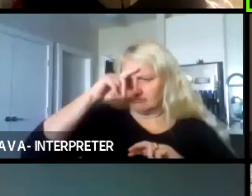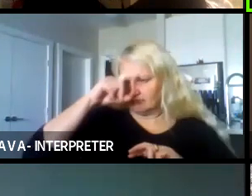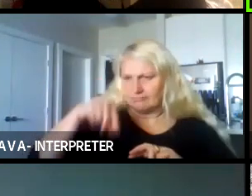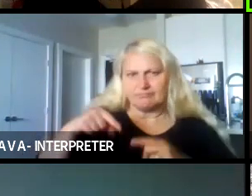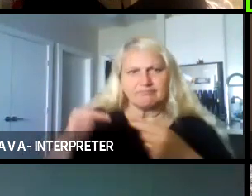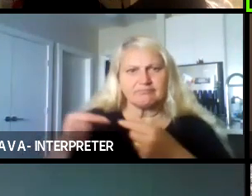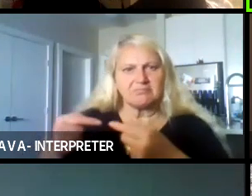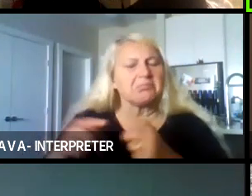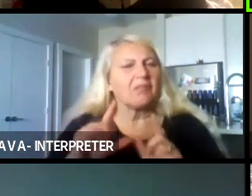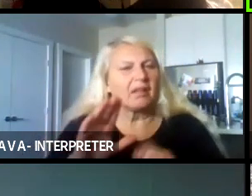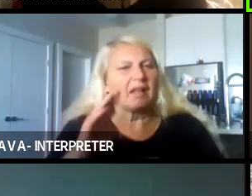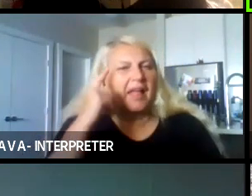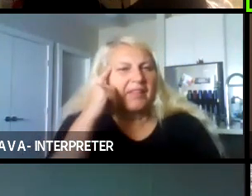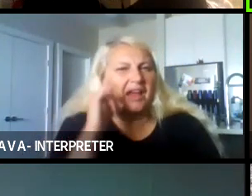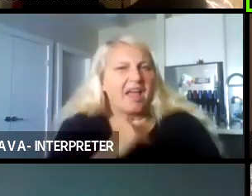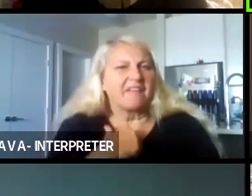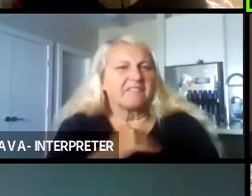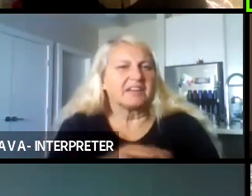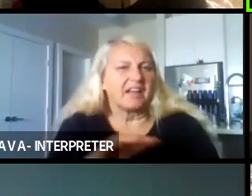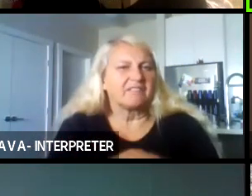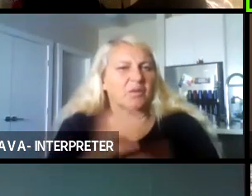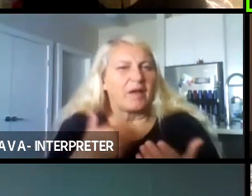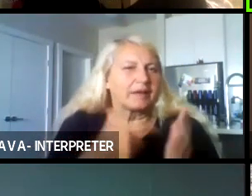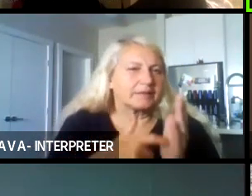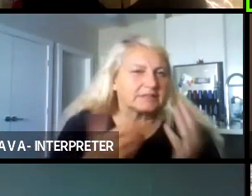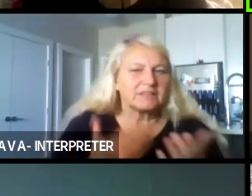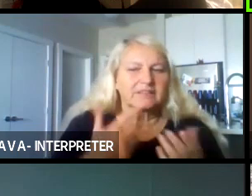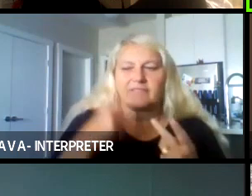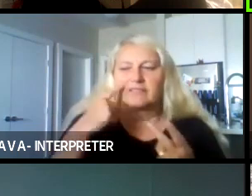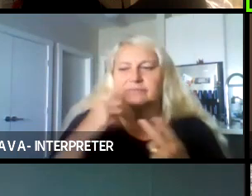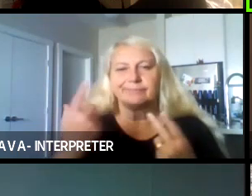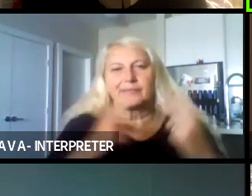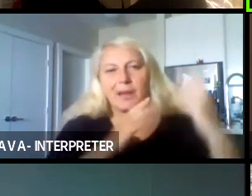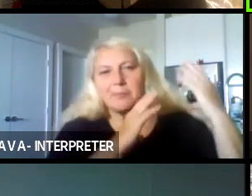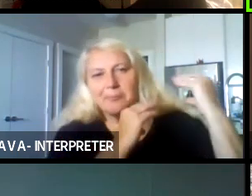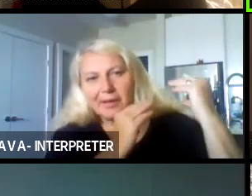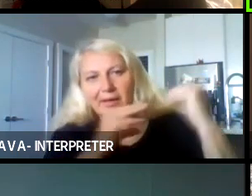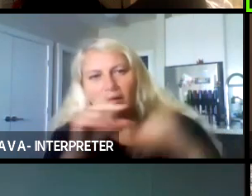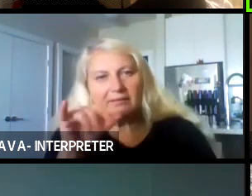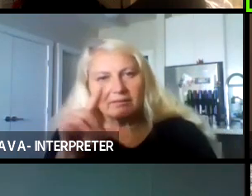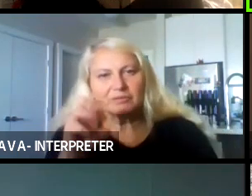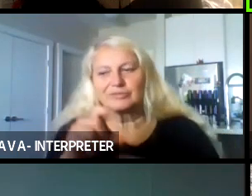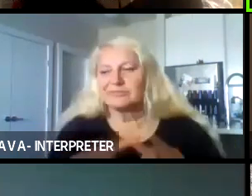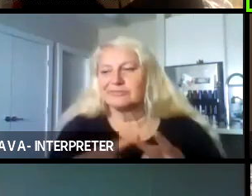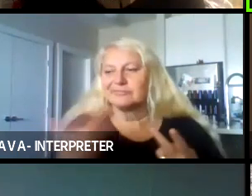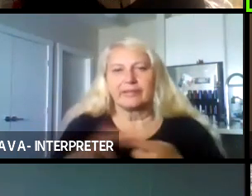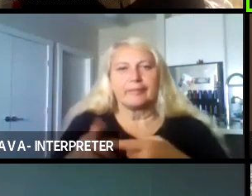But I feel like I have what I need here in terms of like pillows and heating pads, etc.